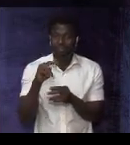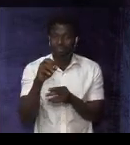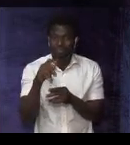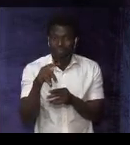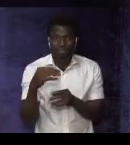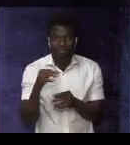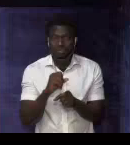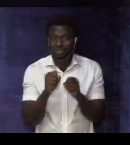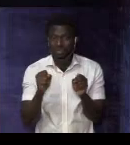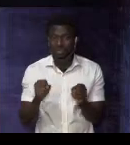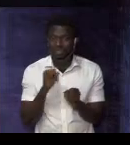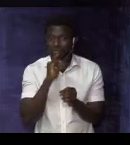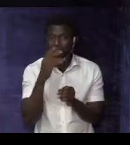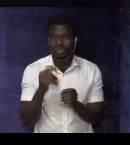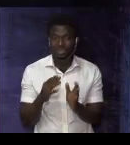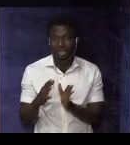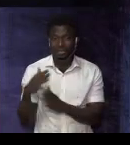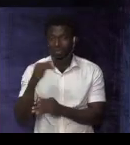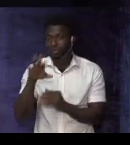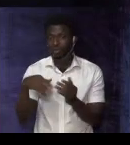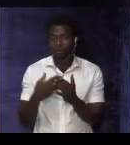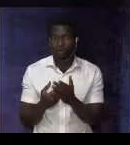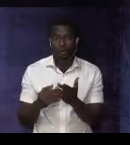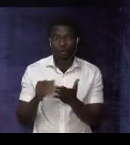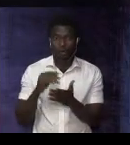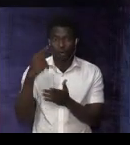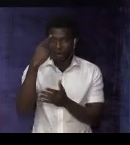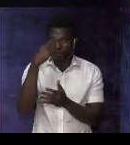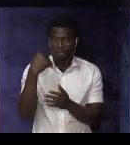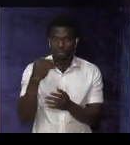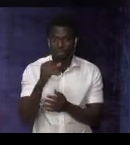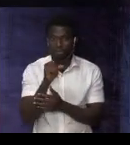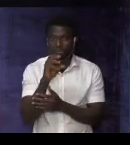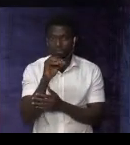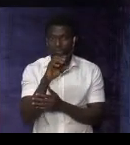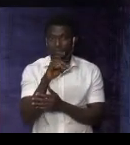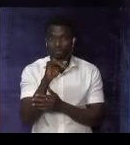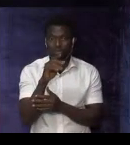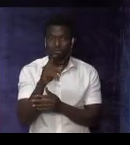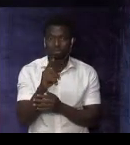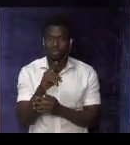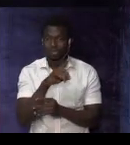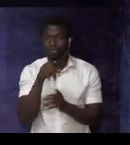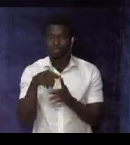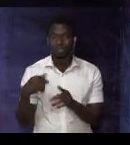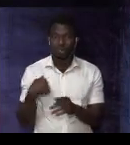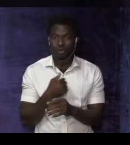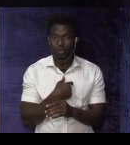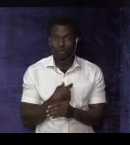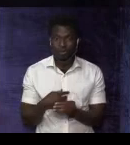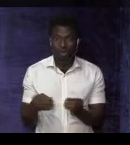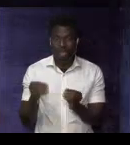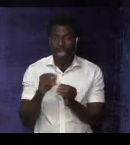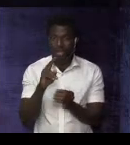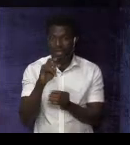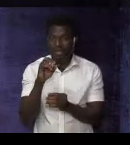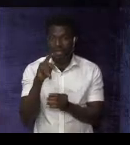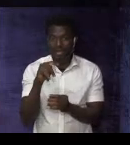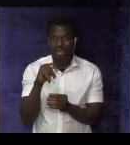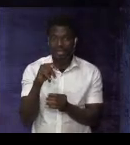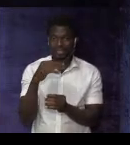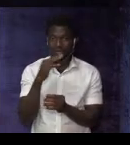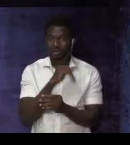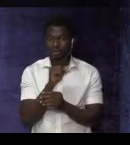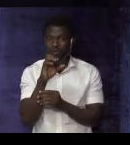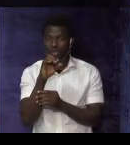shape is simply the arrangement of all the faces of the solid. And you could say that when we add the net of a cube,